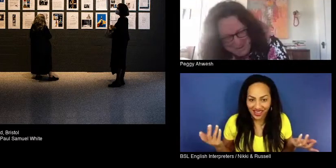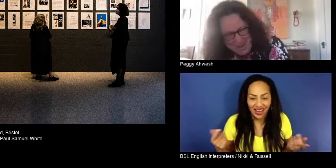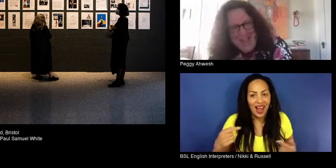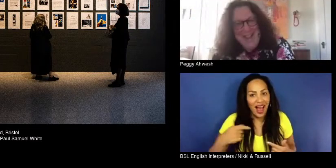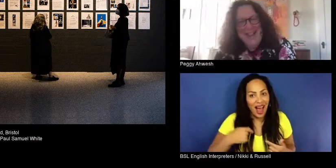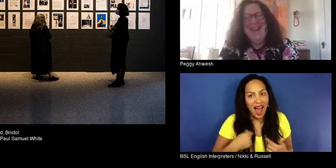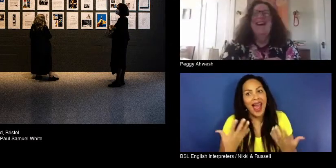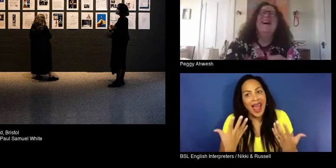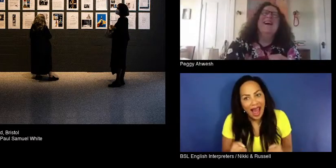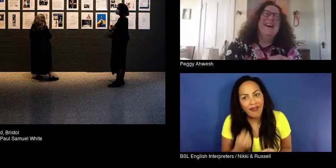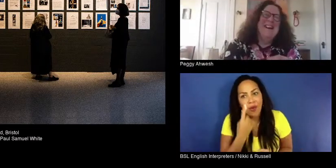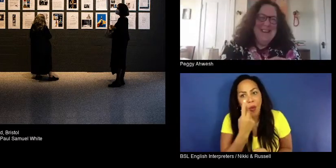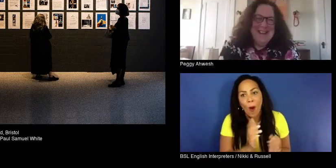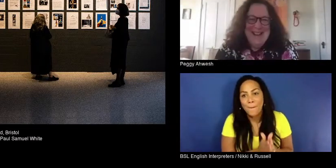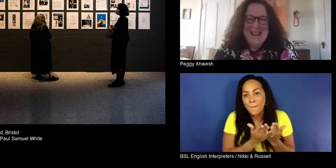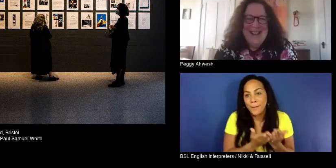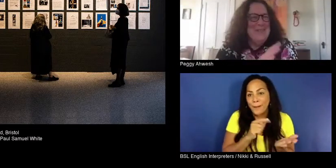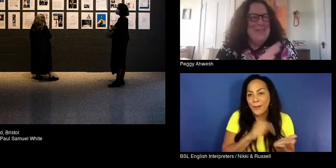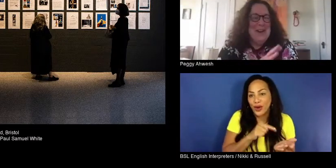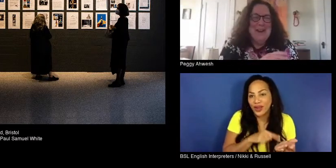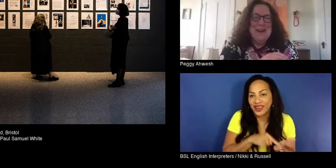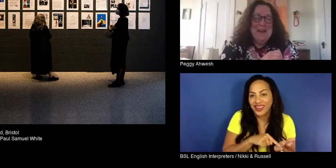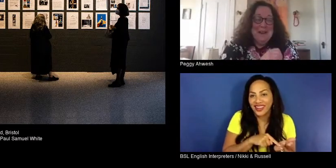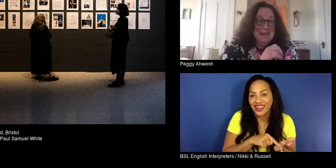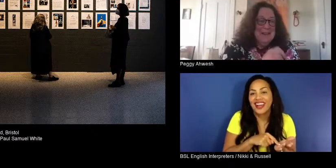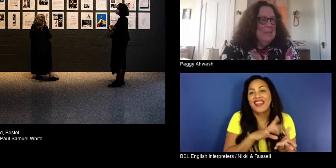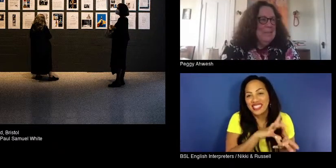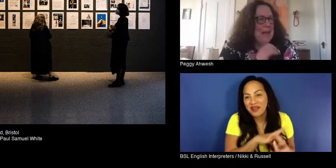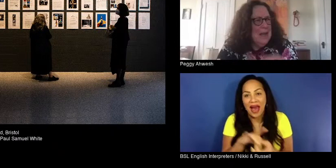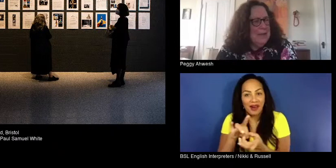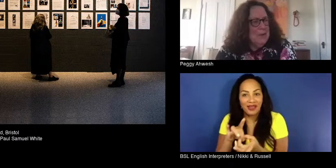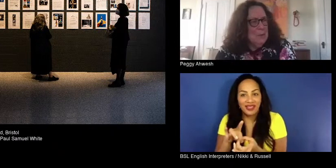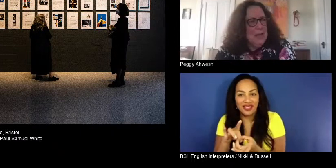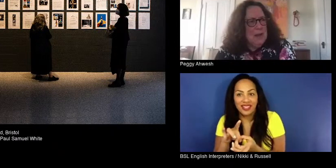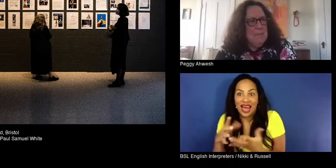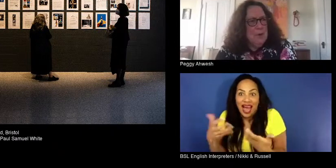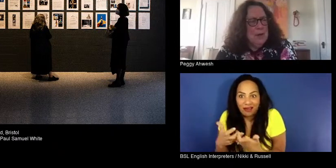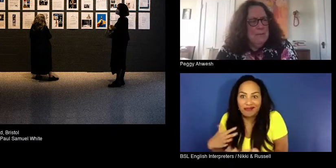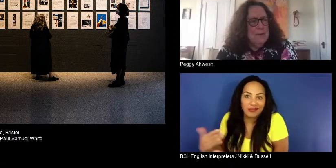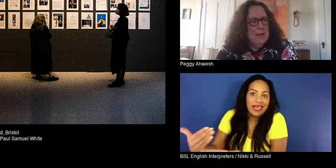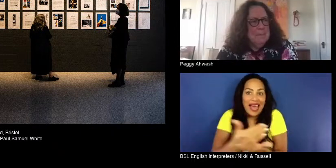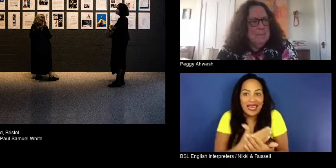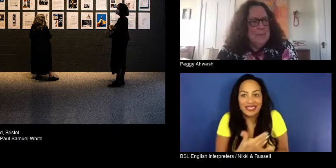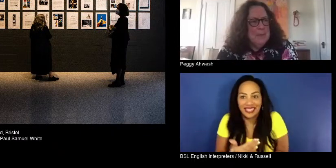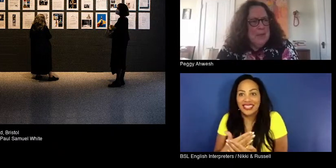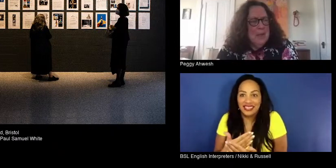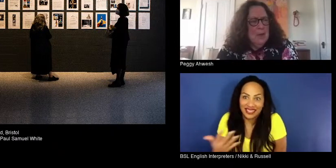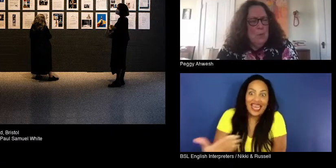So very meta. Very, very meta. But like, I have a really great book of